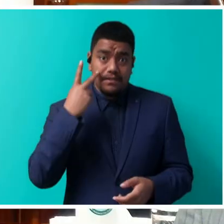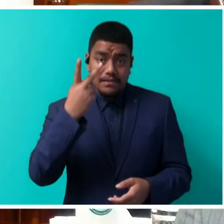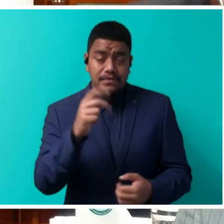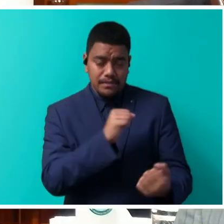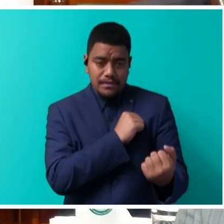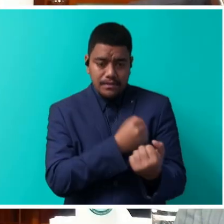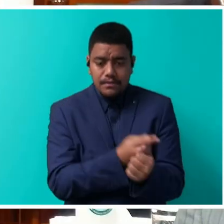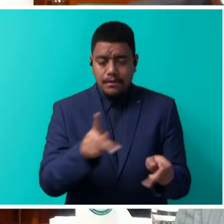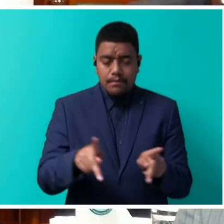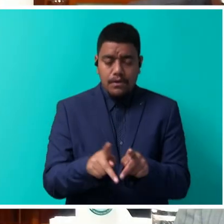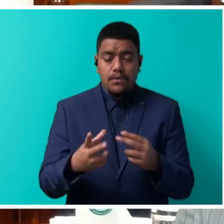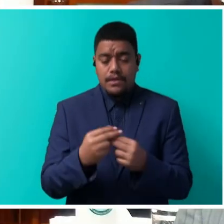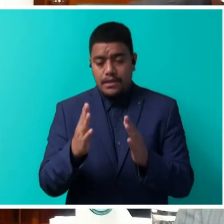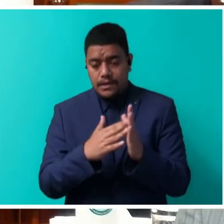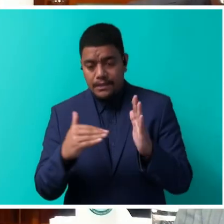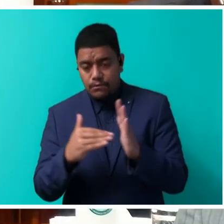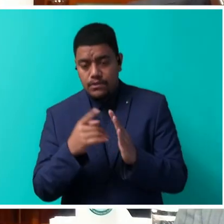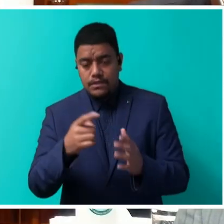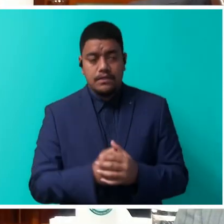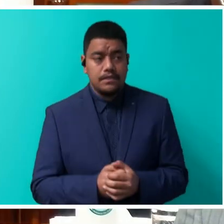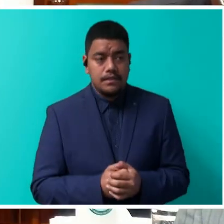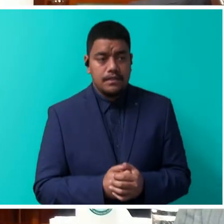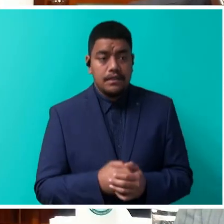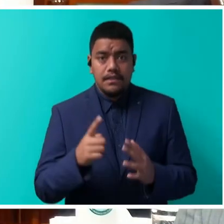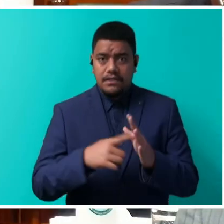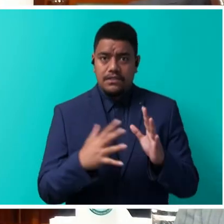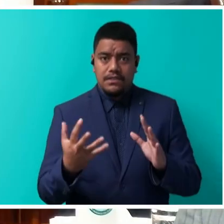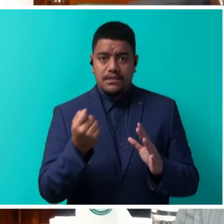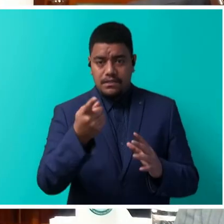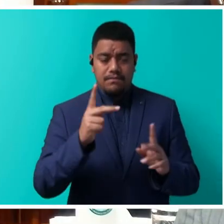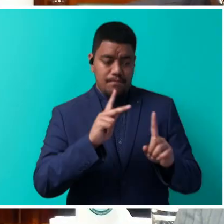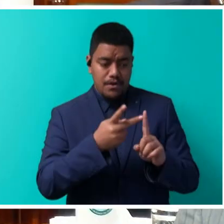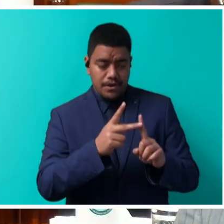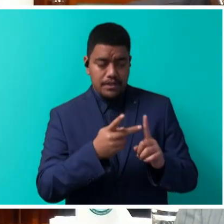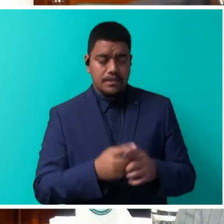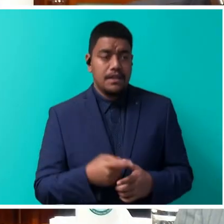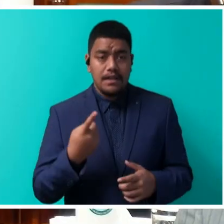bilateral partnership with New Zealand, reinforced our justice reform priorities,